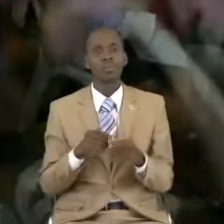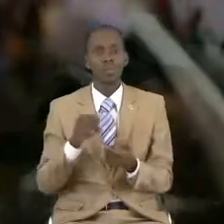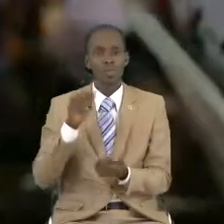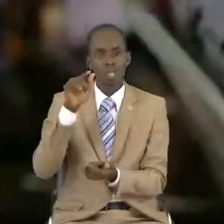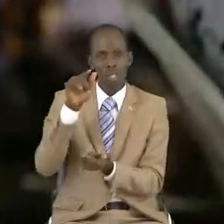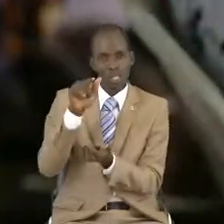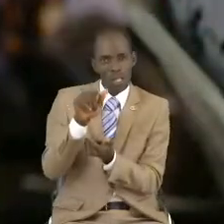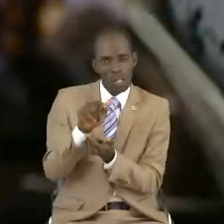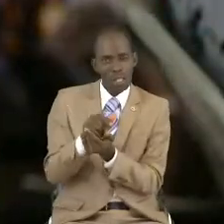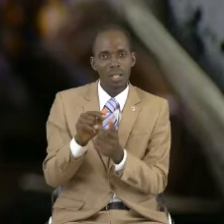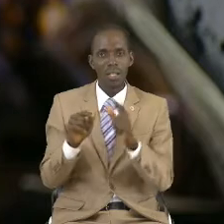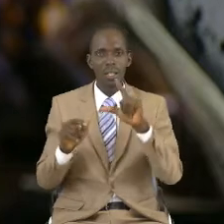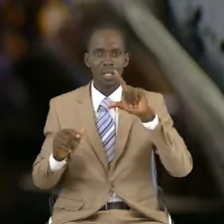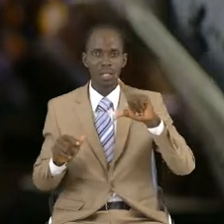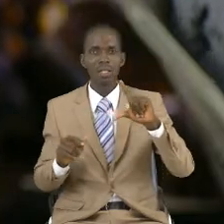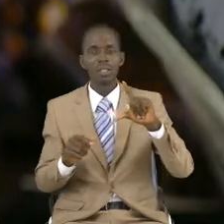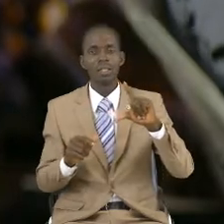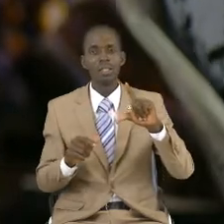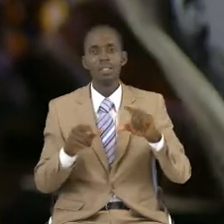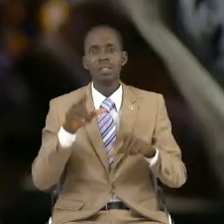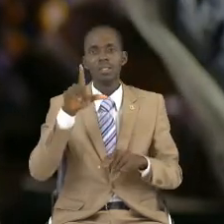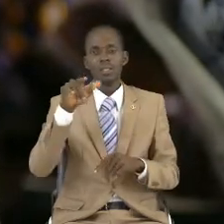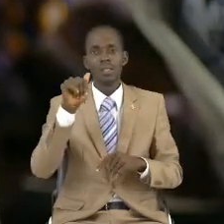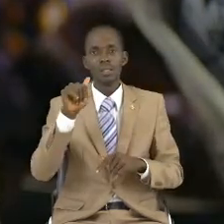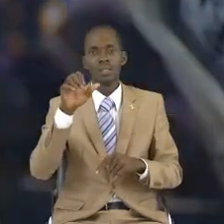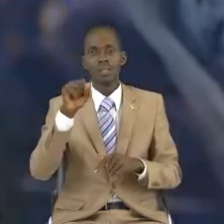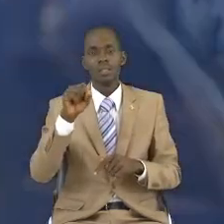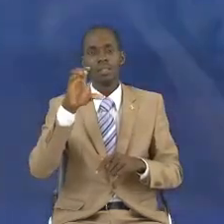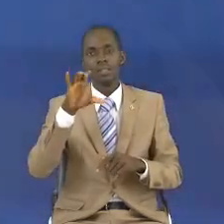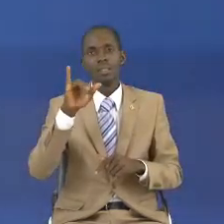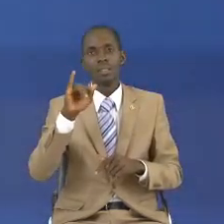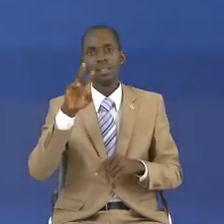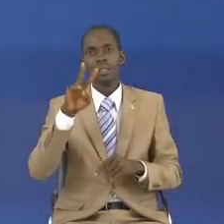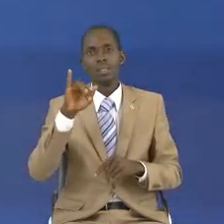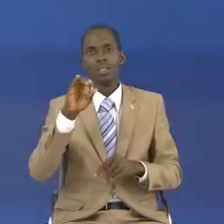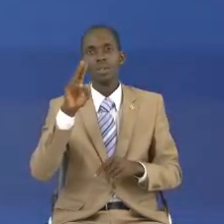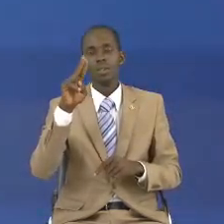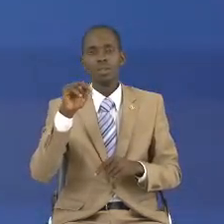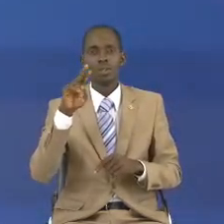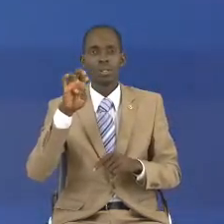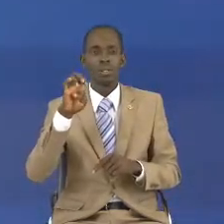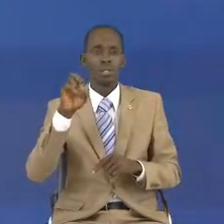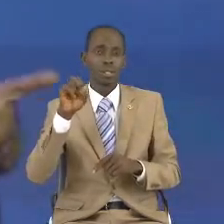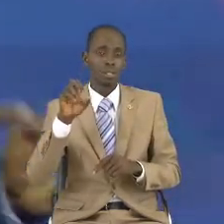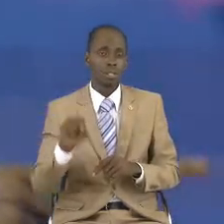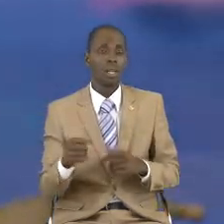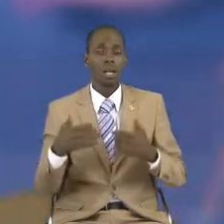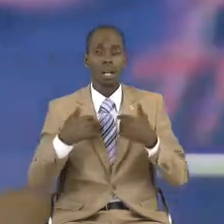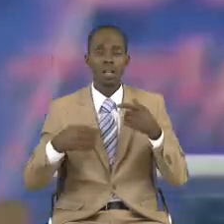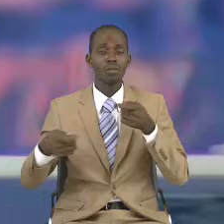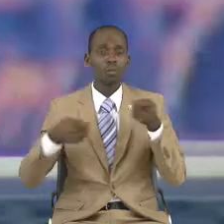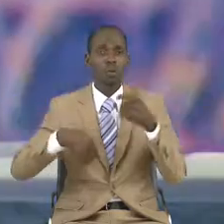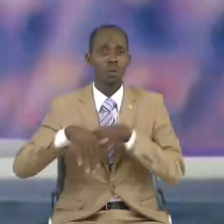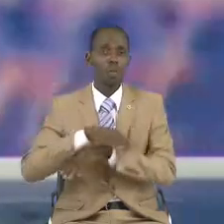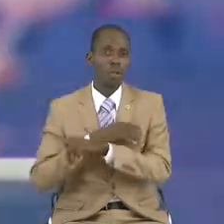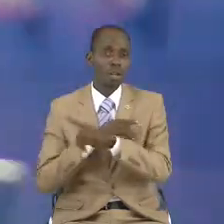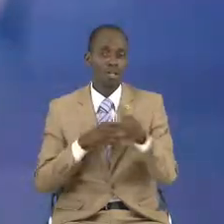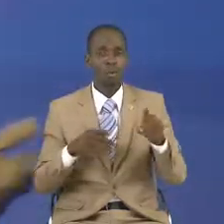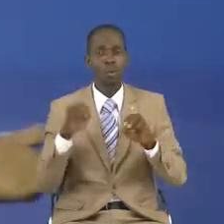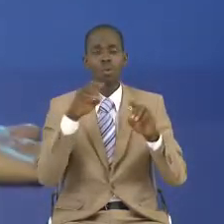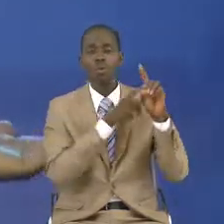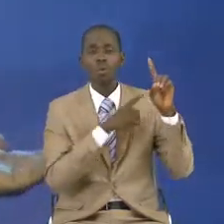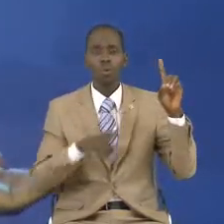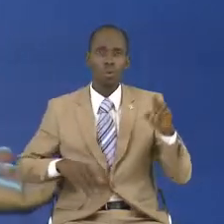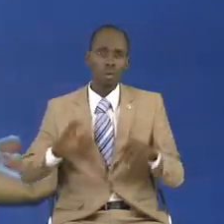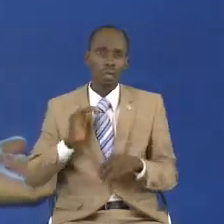l lasciviousness as add dominion over them o lord our god if we're